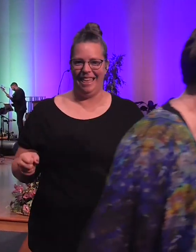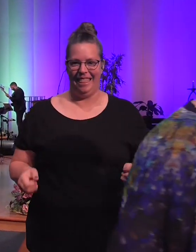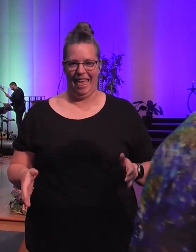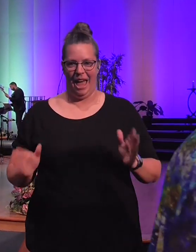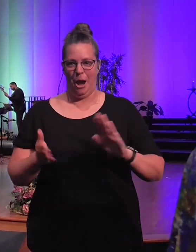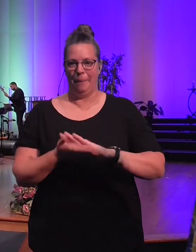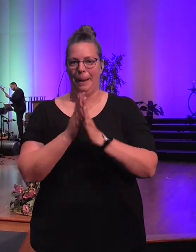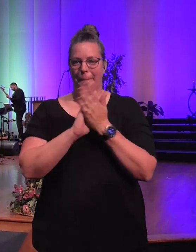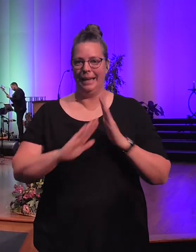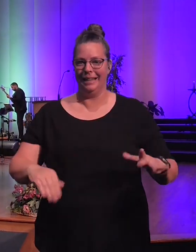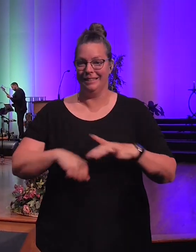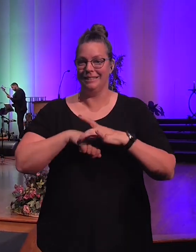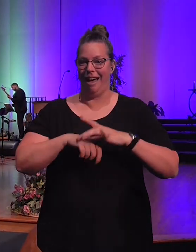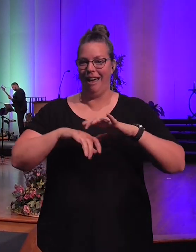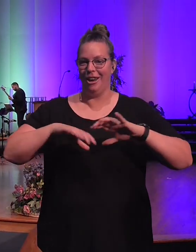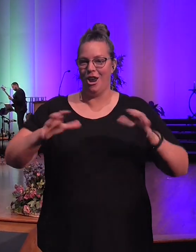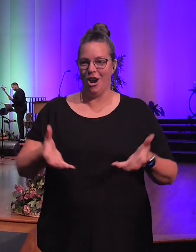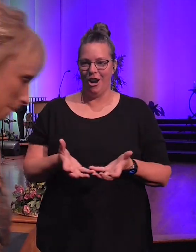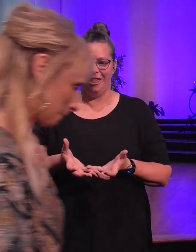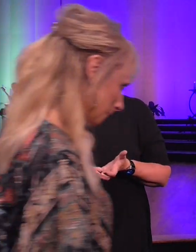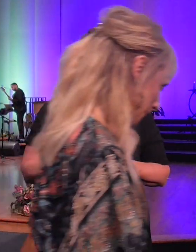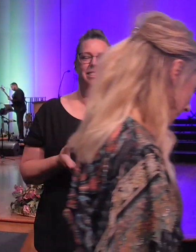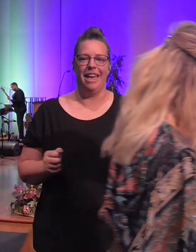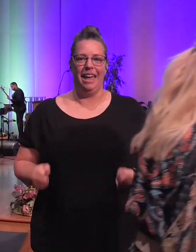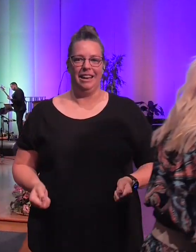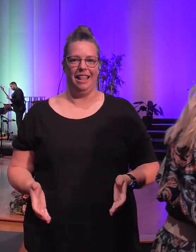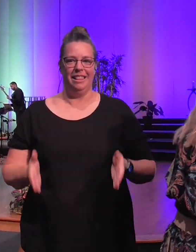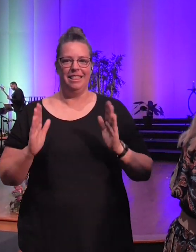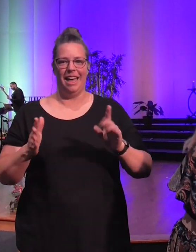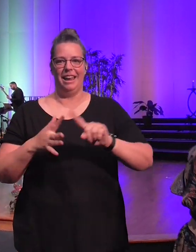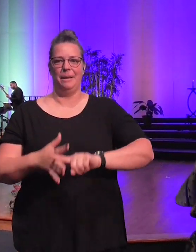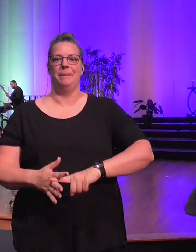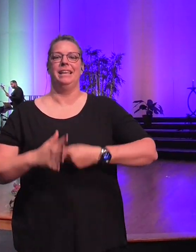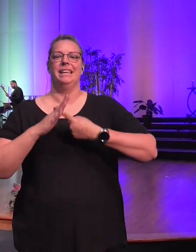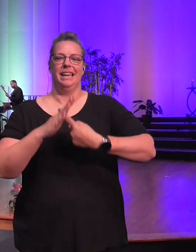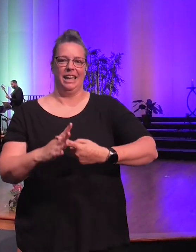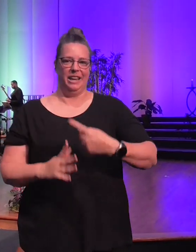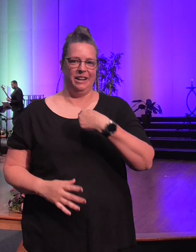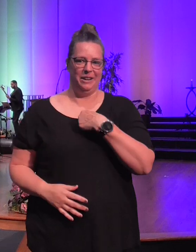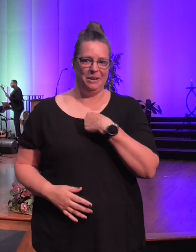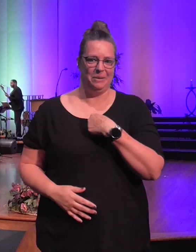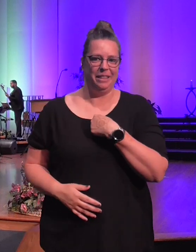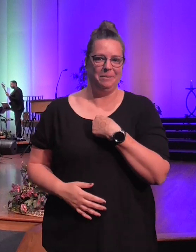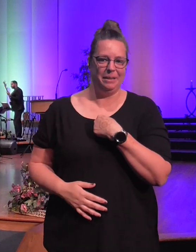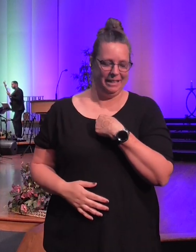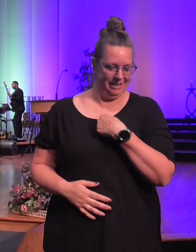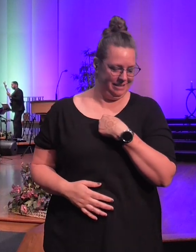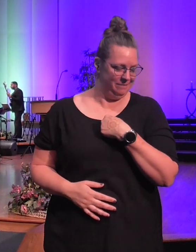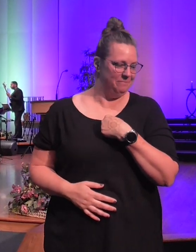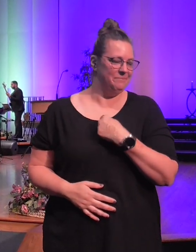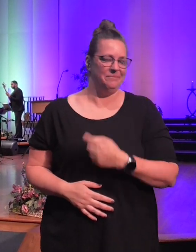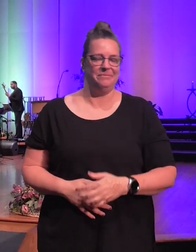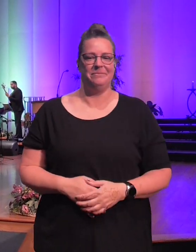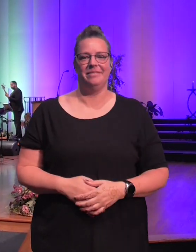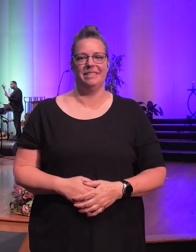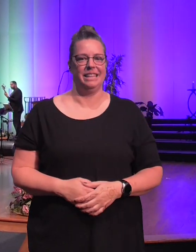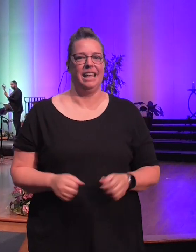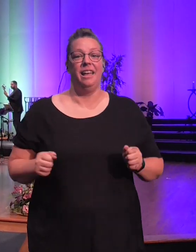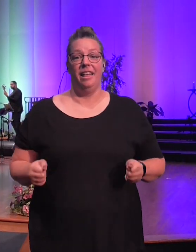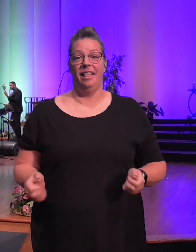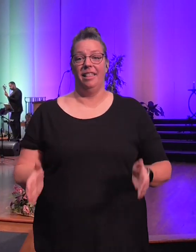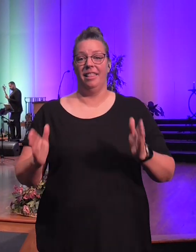Let there be peace on earth, and let it begin with me.